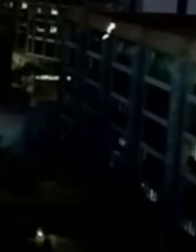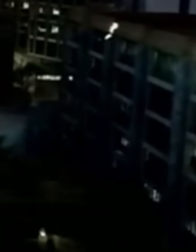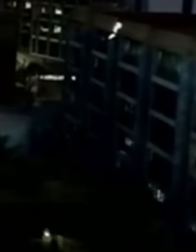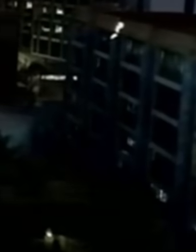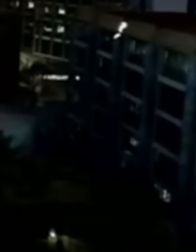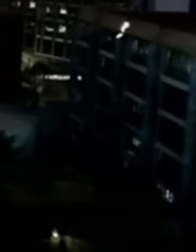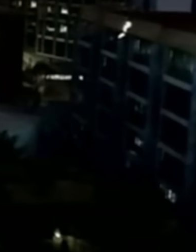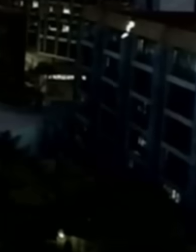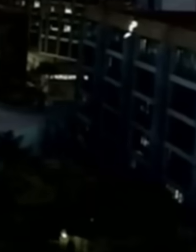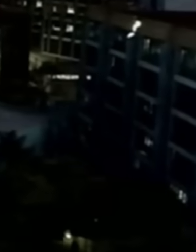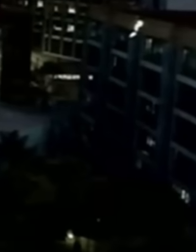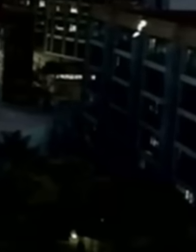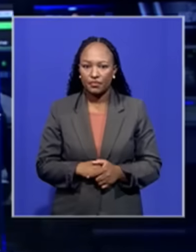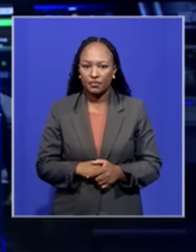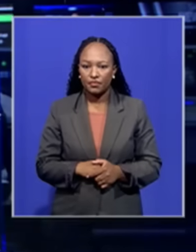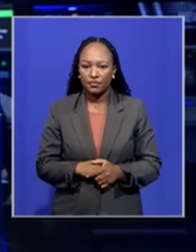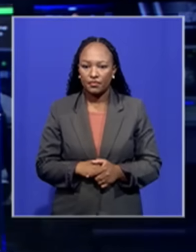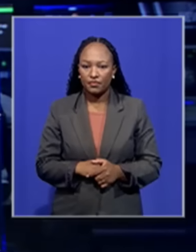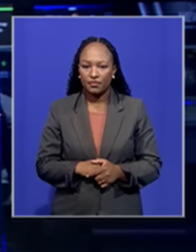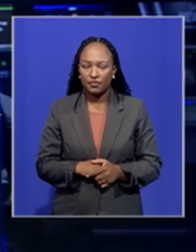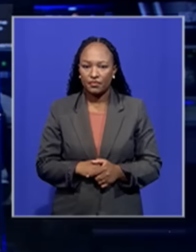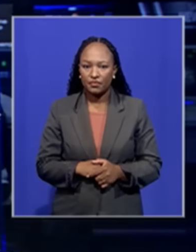itlhommeng pele ke tsena.